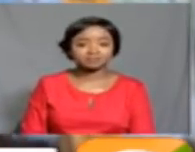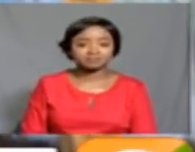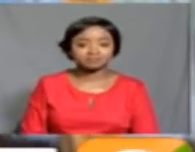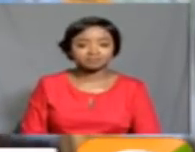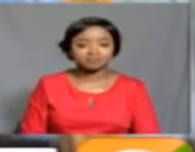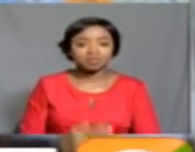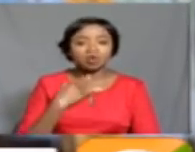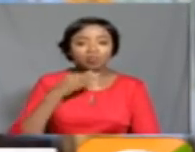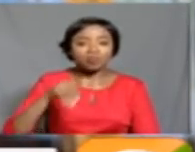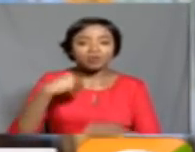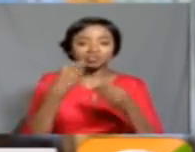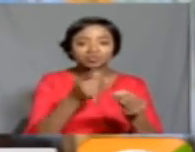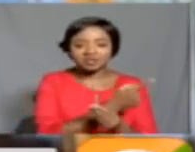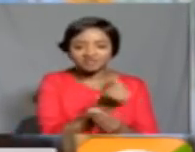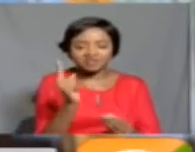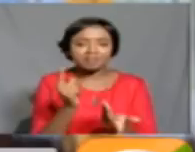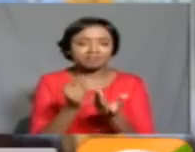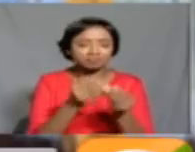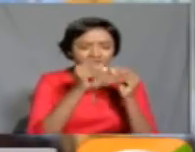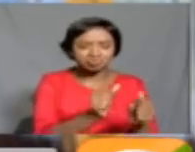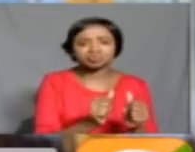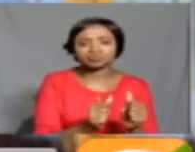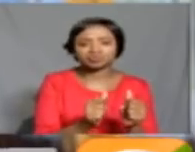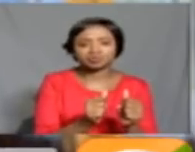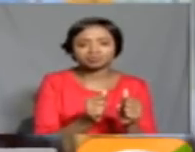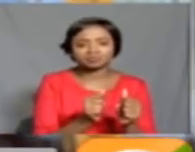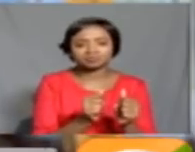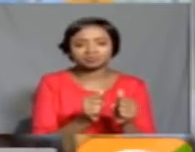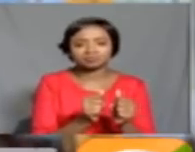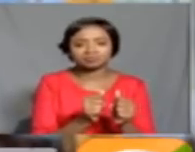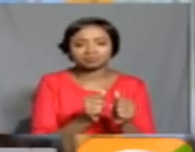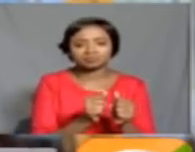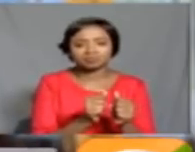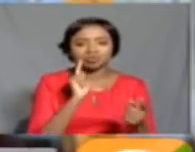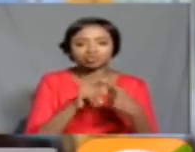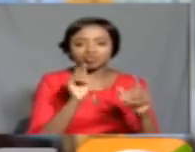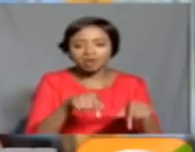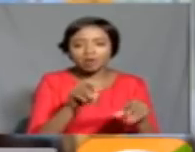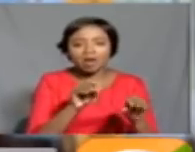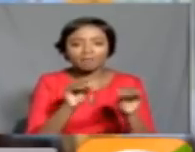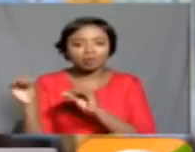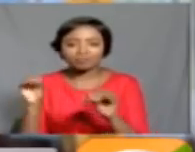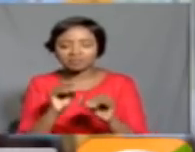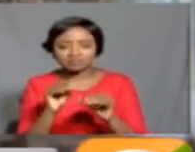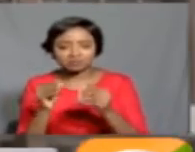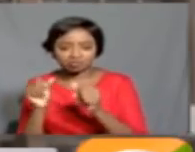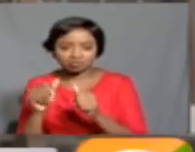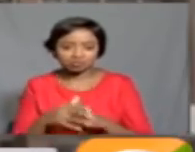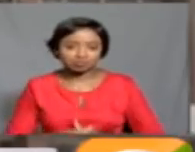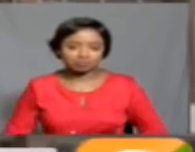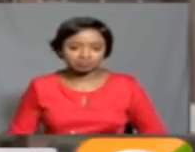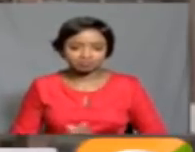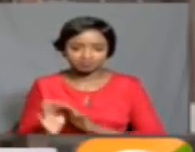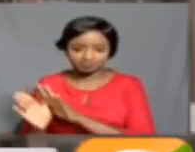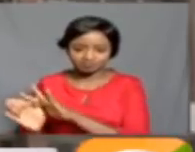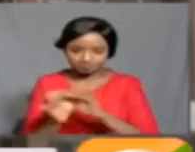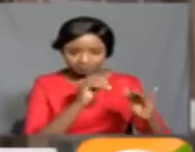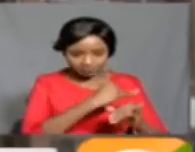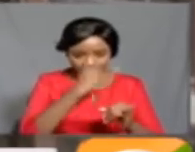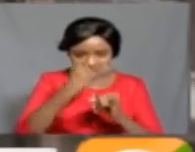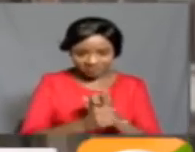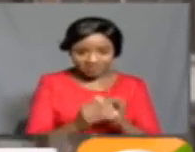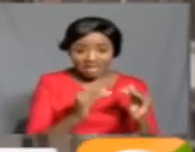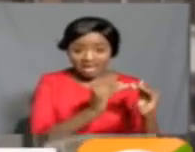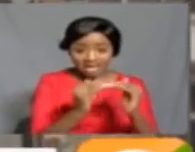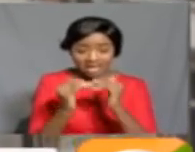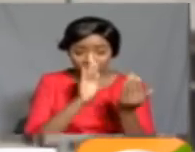the solution of the entry-level barcode readers to mobility solutions all under one roof. And finally, Equity